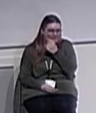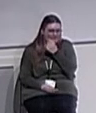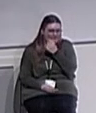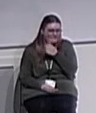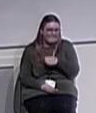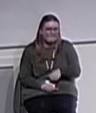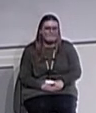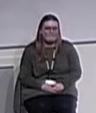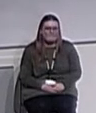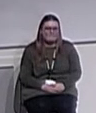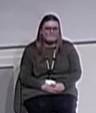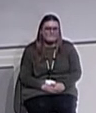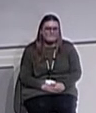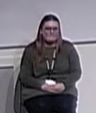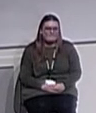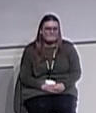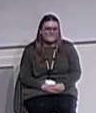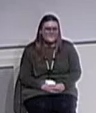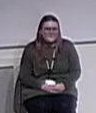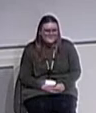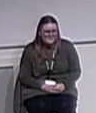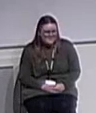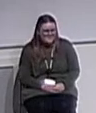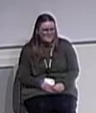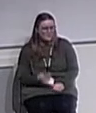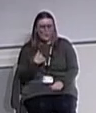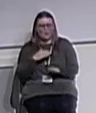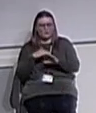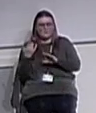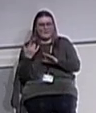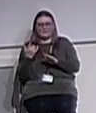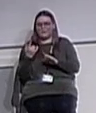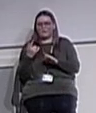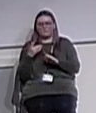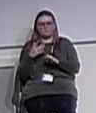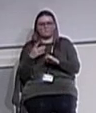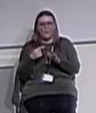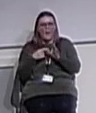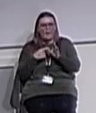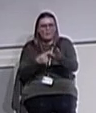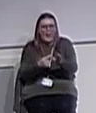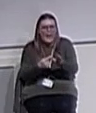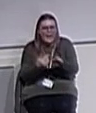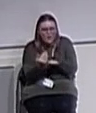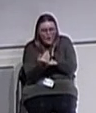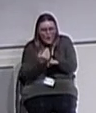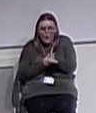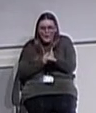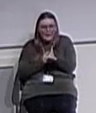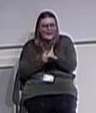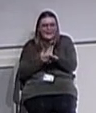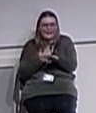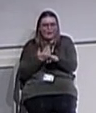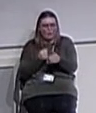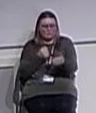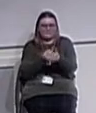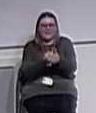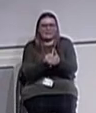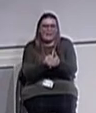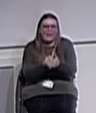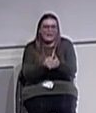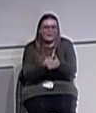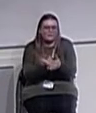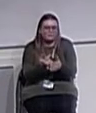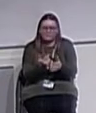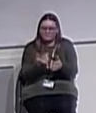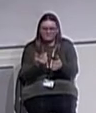on the deadline, we will look at your application without prejudice, and you know, you will be assessed. You know, we don't sort of fill up and go, we'll fill all our